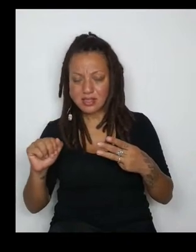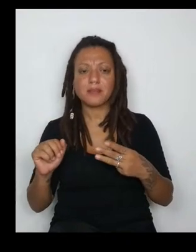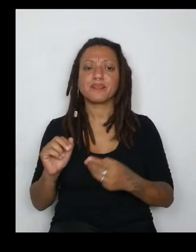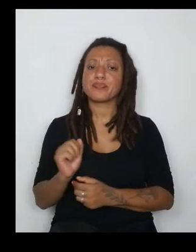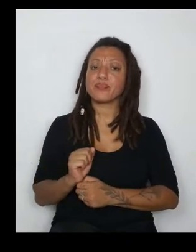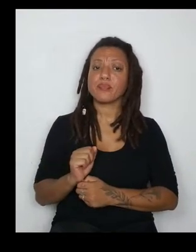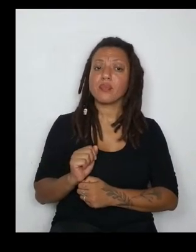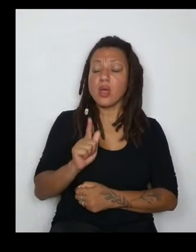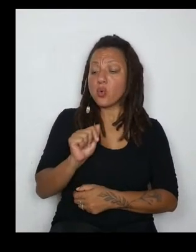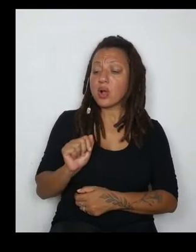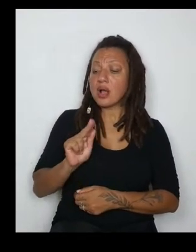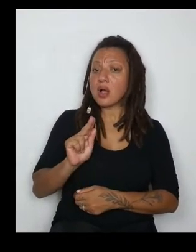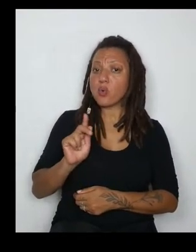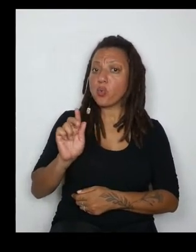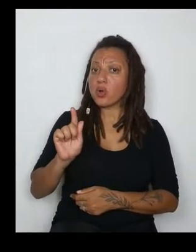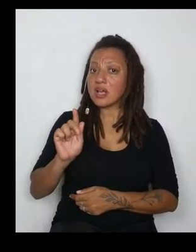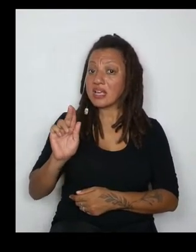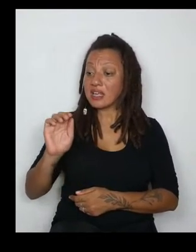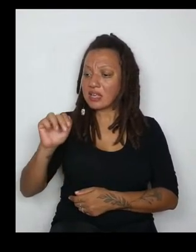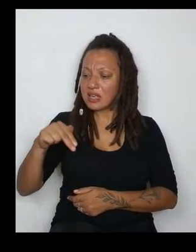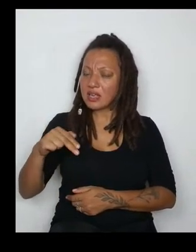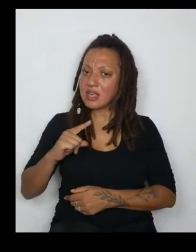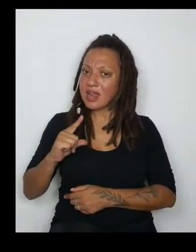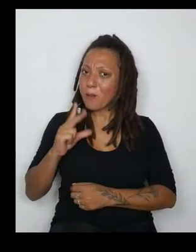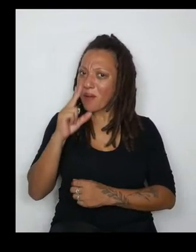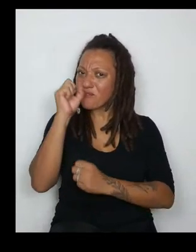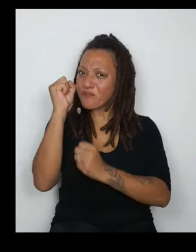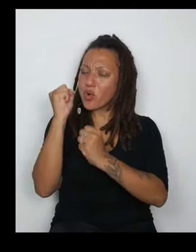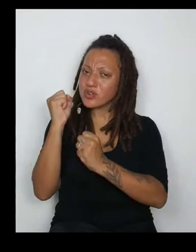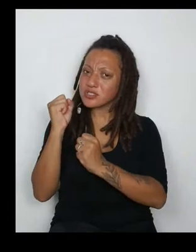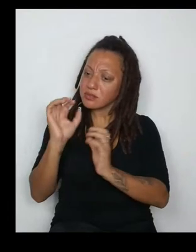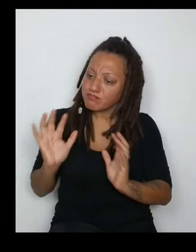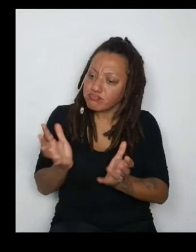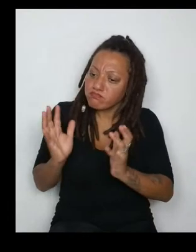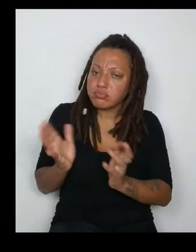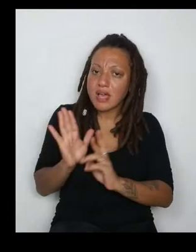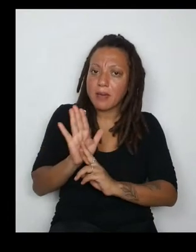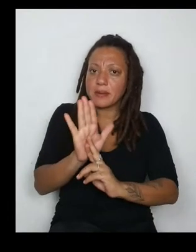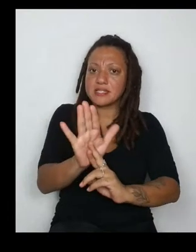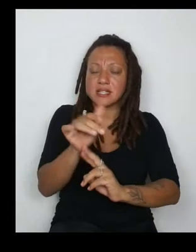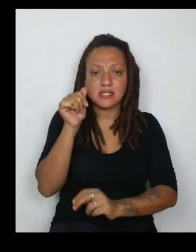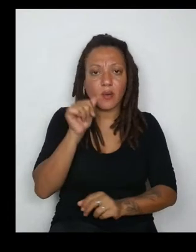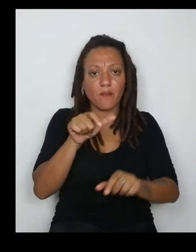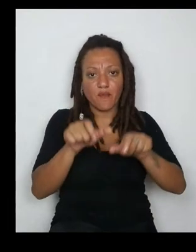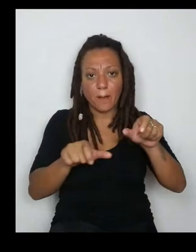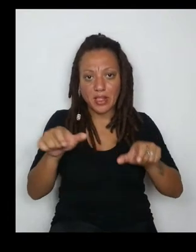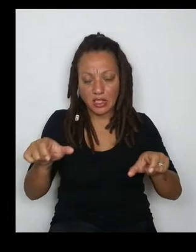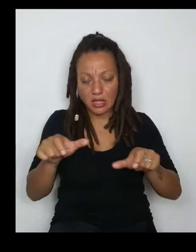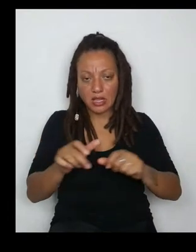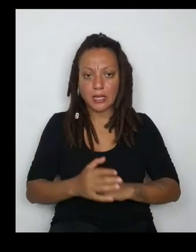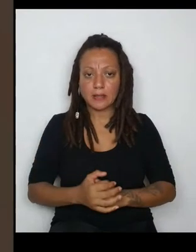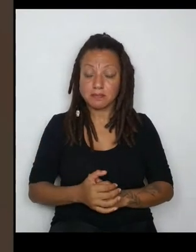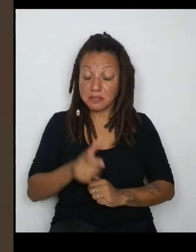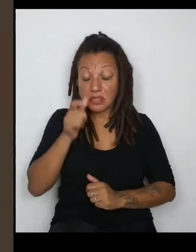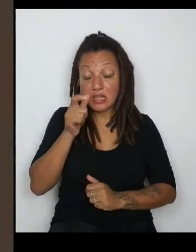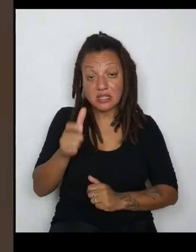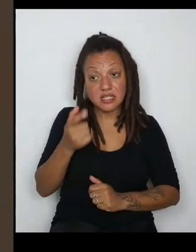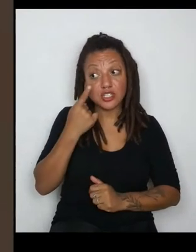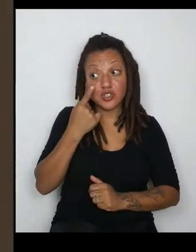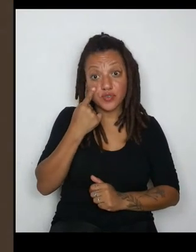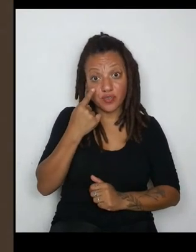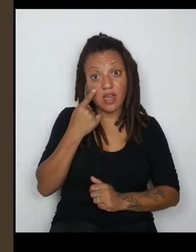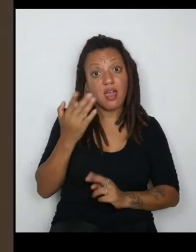women modernists of the 20th century has itself been covered and is very interesting so what i want to do for my